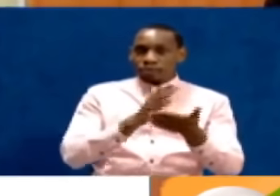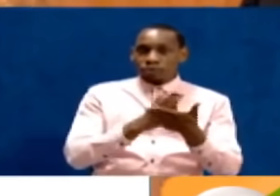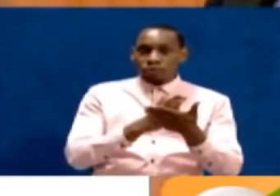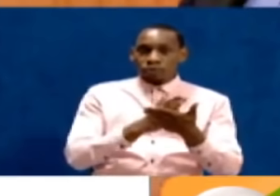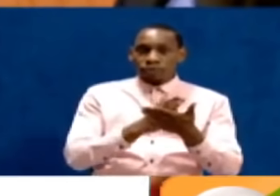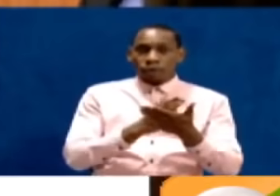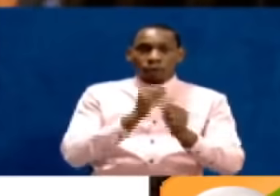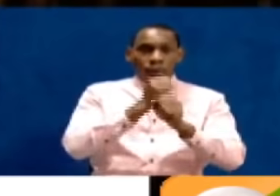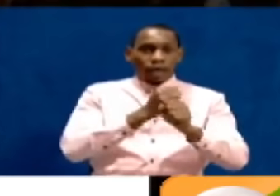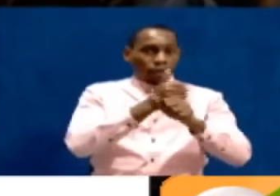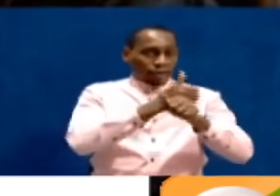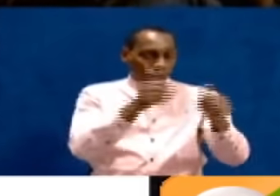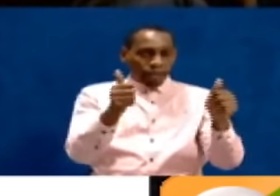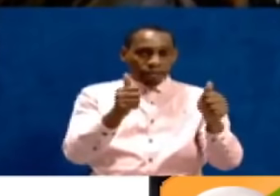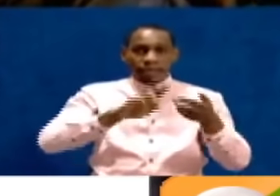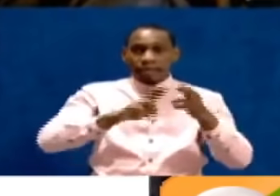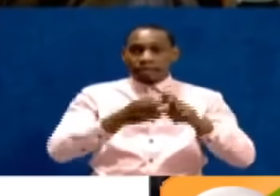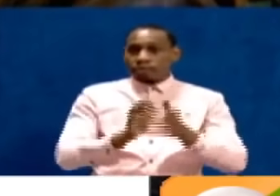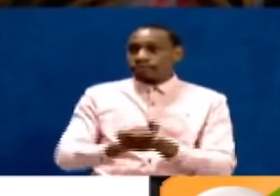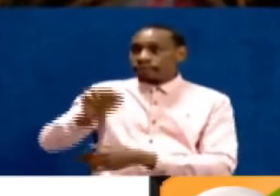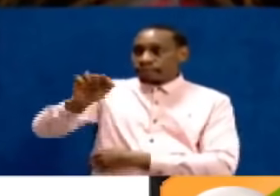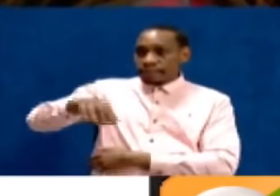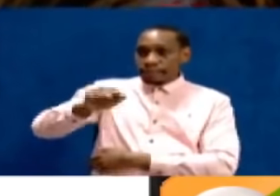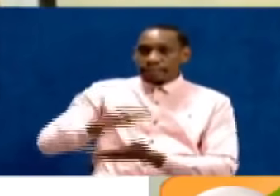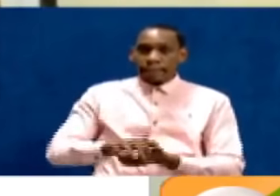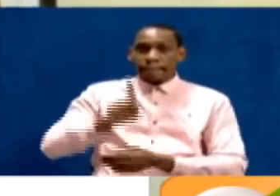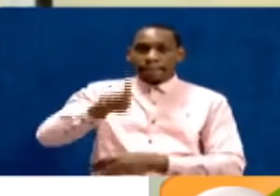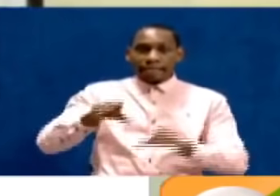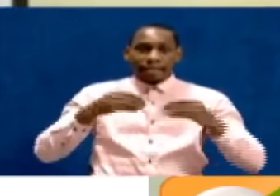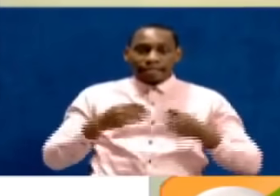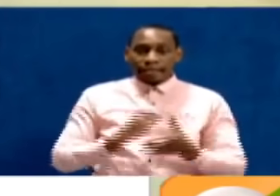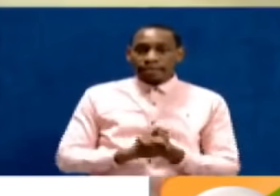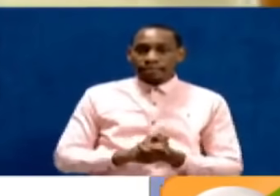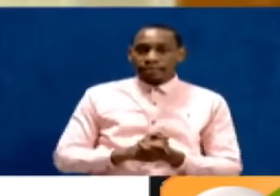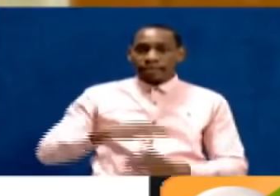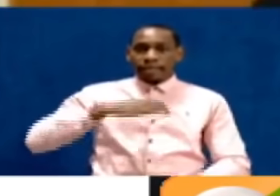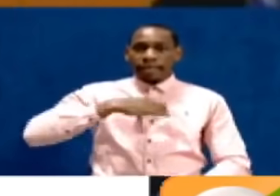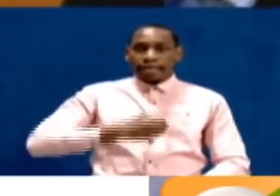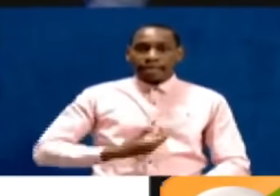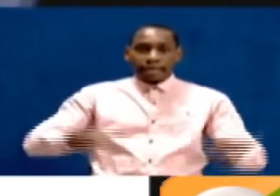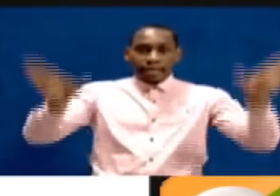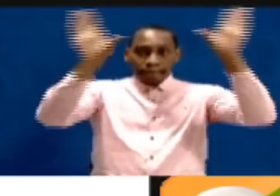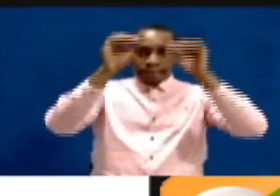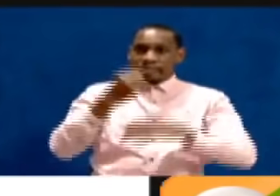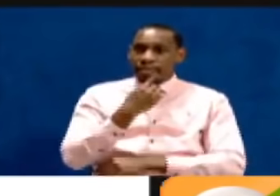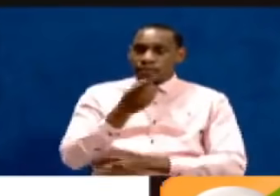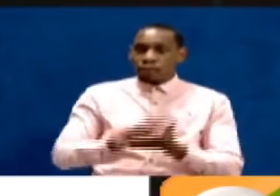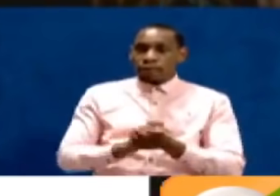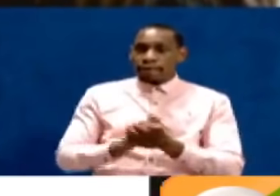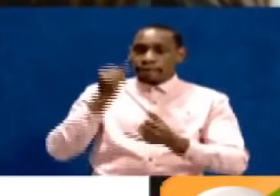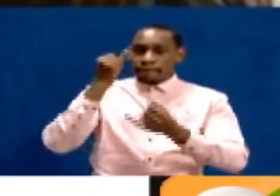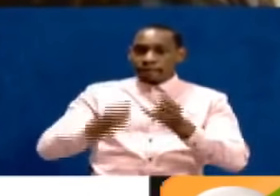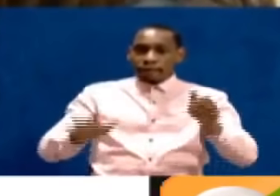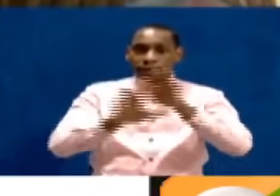had a good working relationship. Yes, we did. I must admit we did. He was retired President Daniel Arap Moi's last